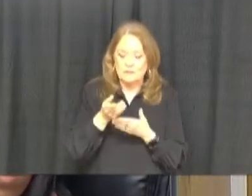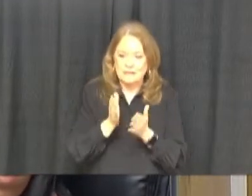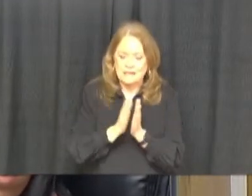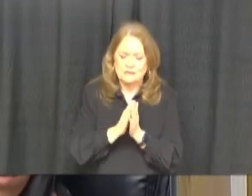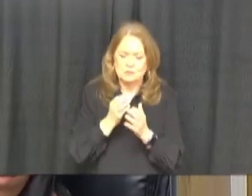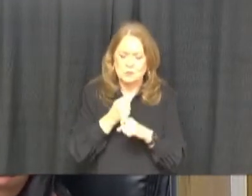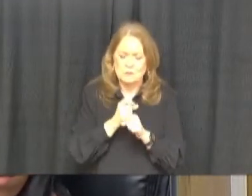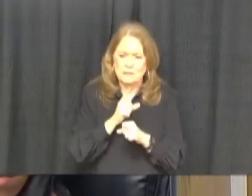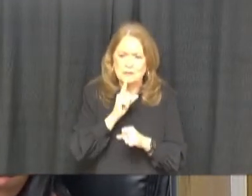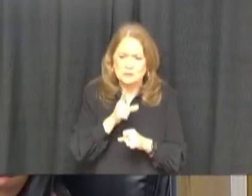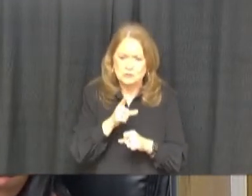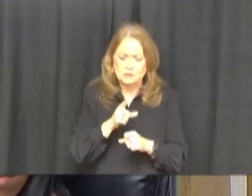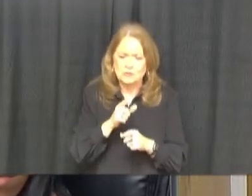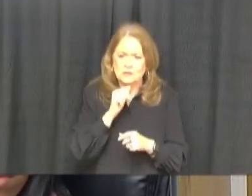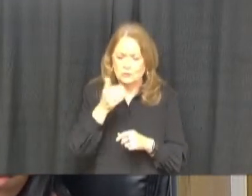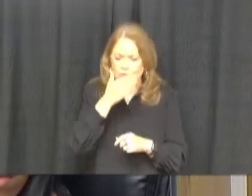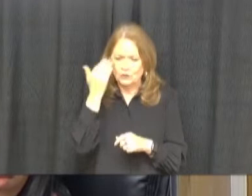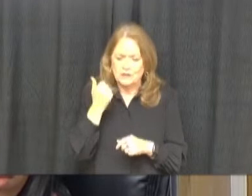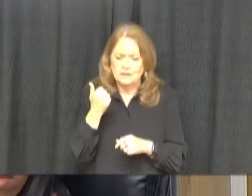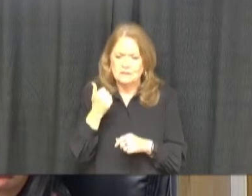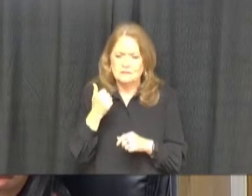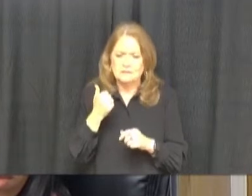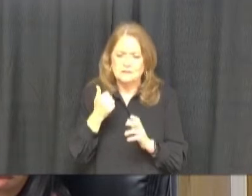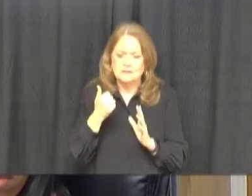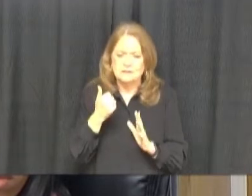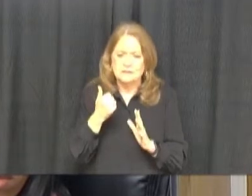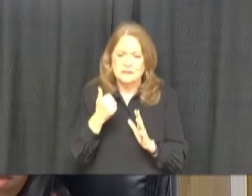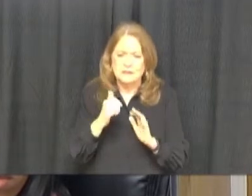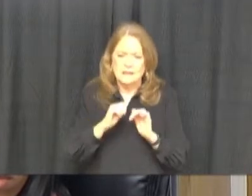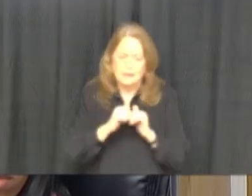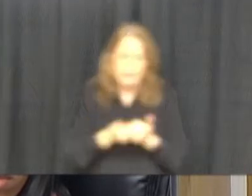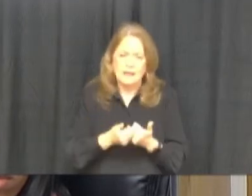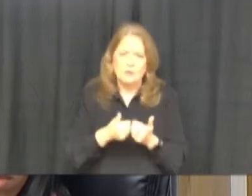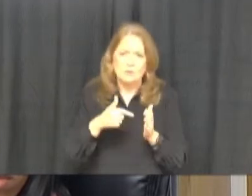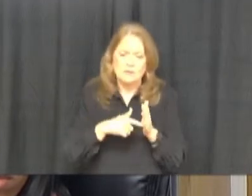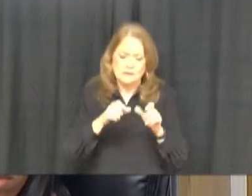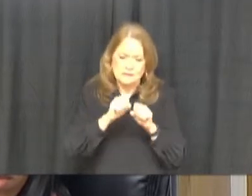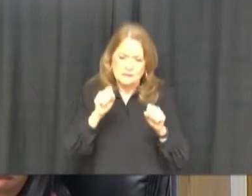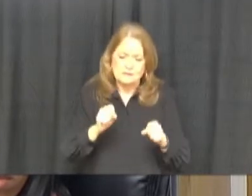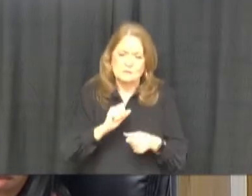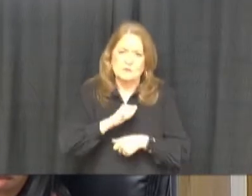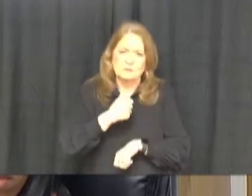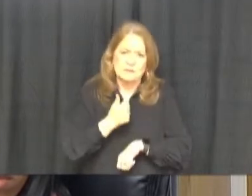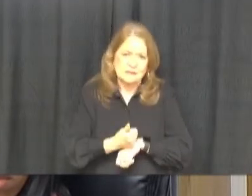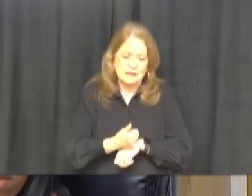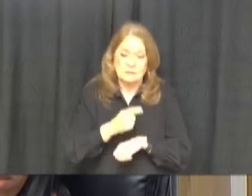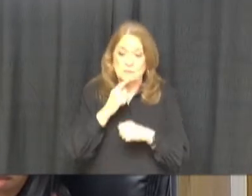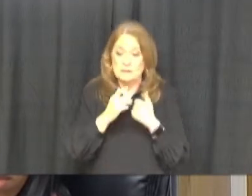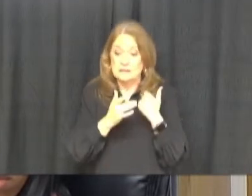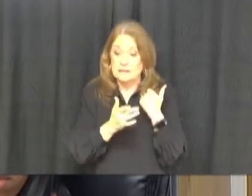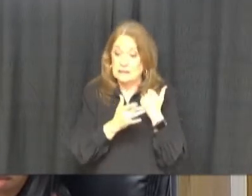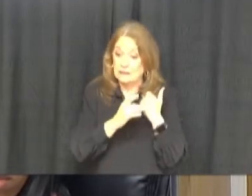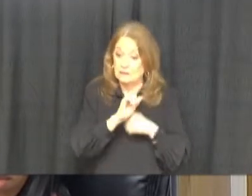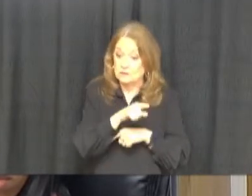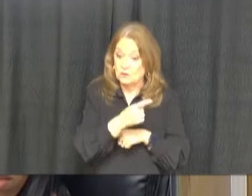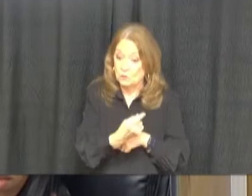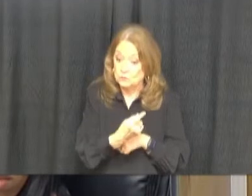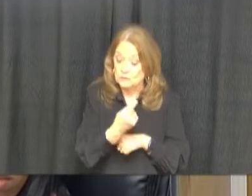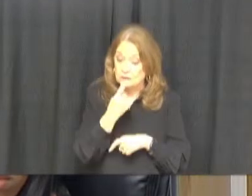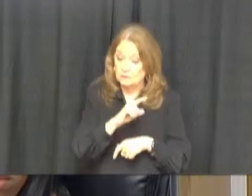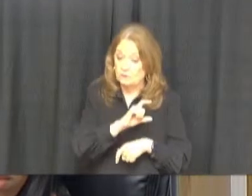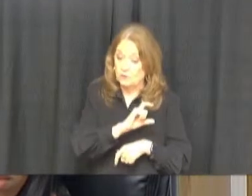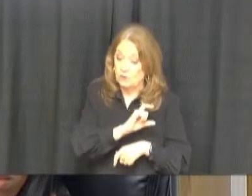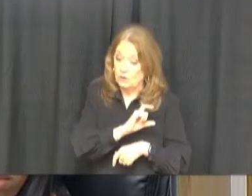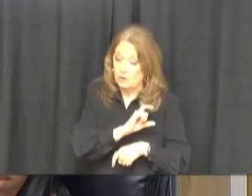I just want to make sure I don't forget. But how is this system going to be set up? Is it technology only? Or